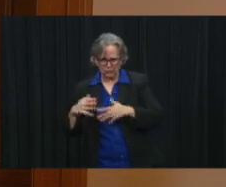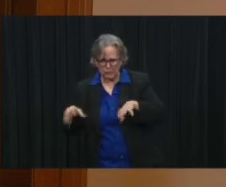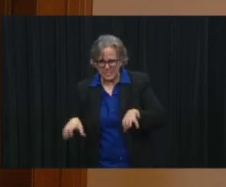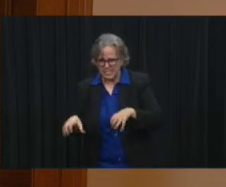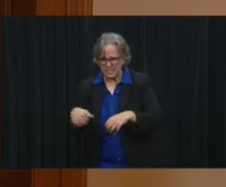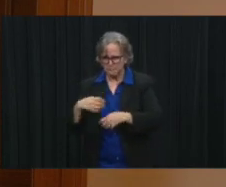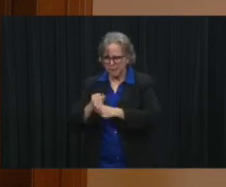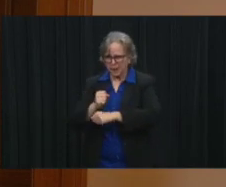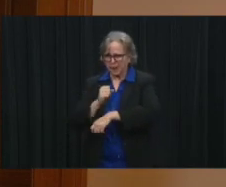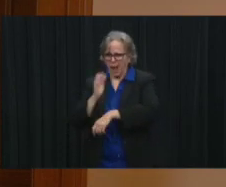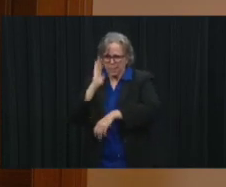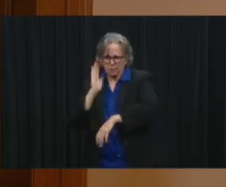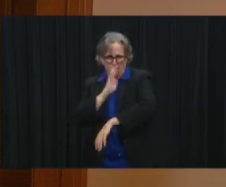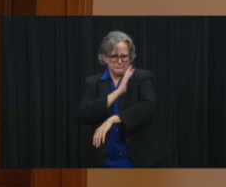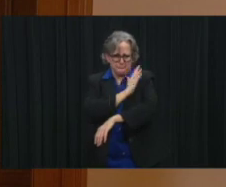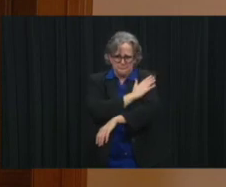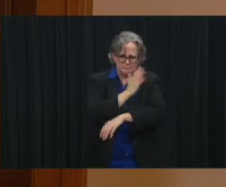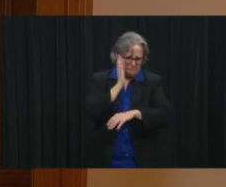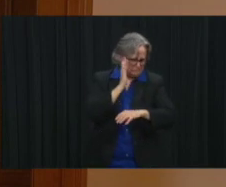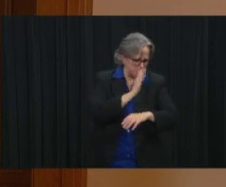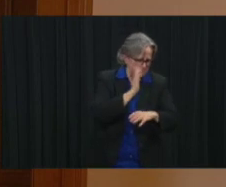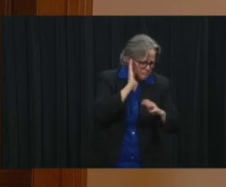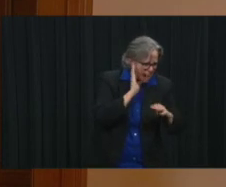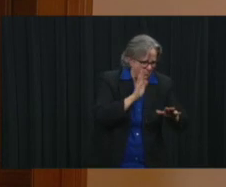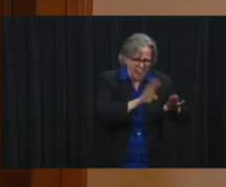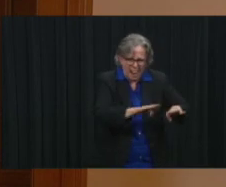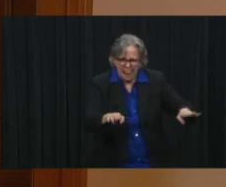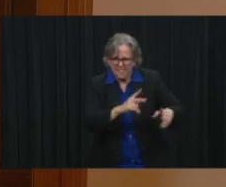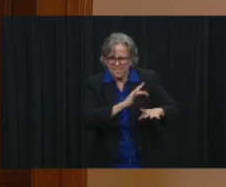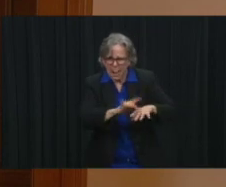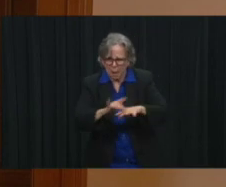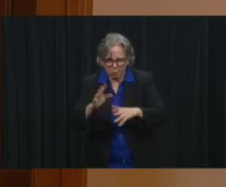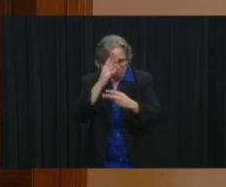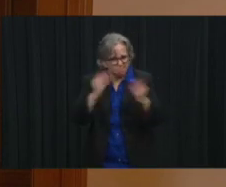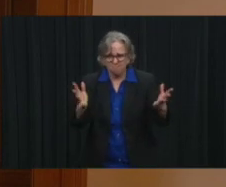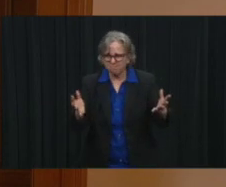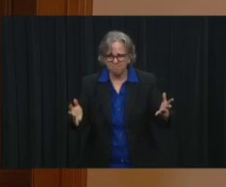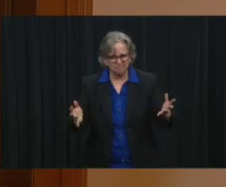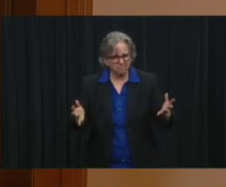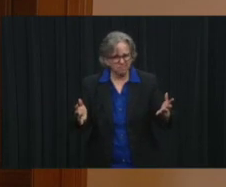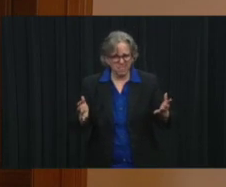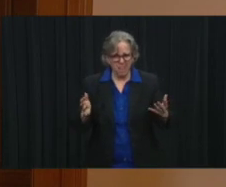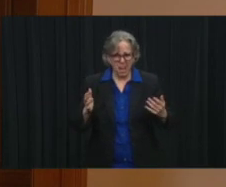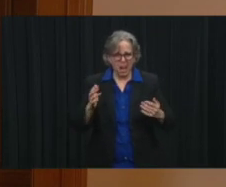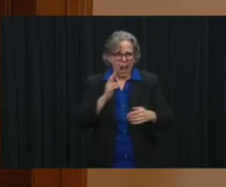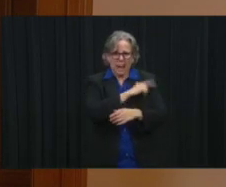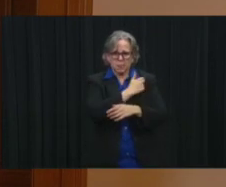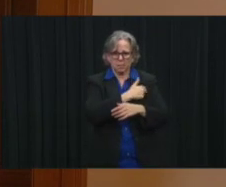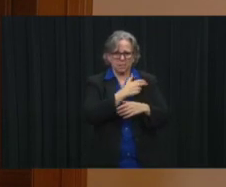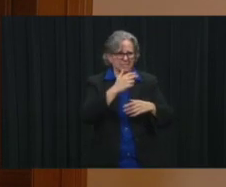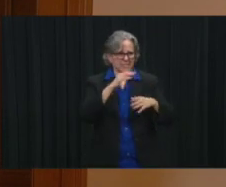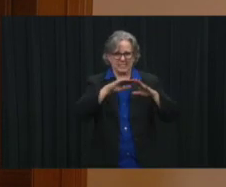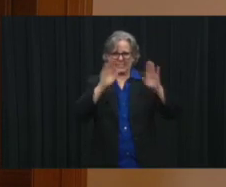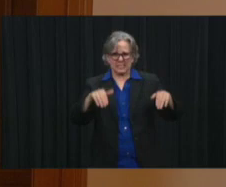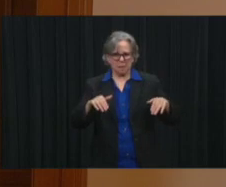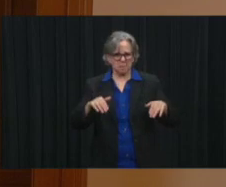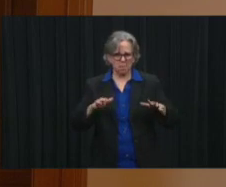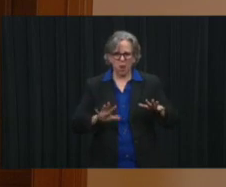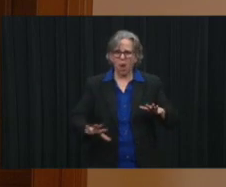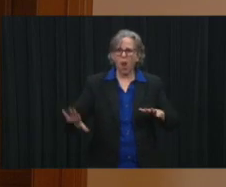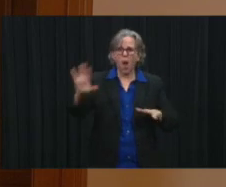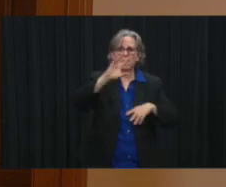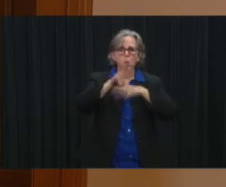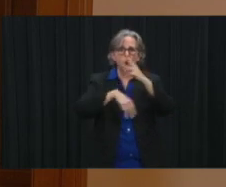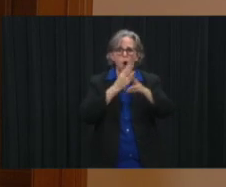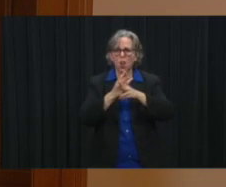system in the world that could take on this virus as it was built. You know, when we talk about the Cleveland